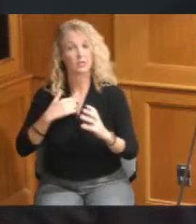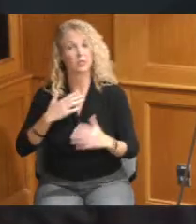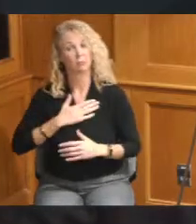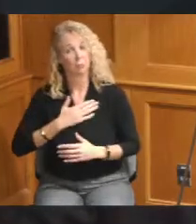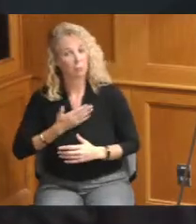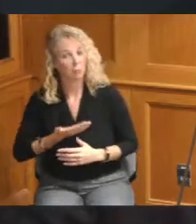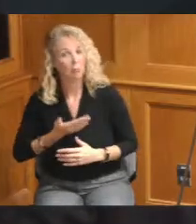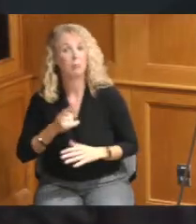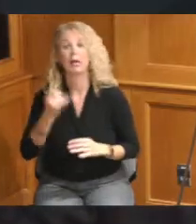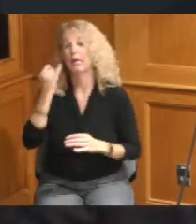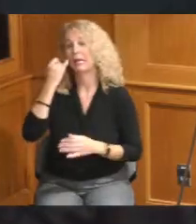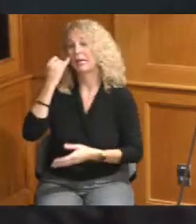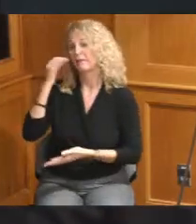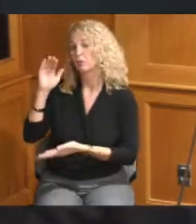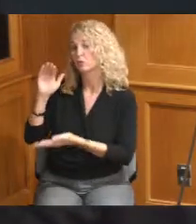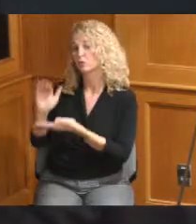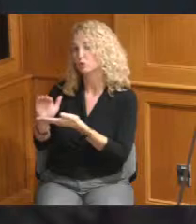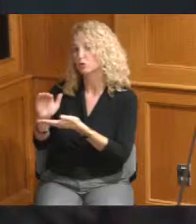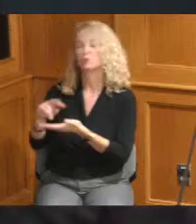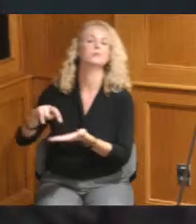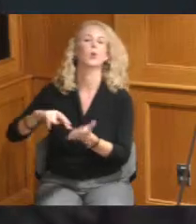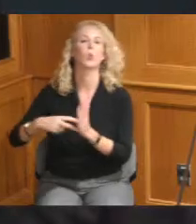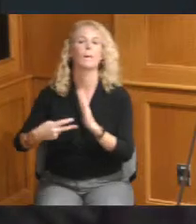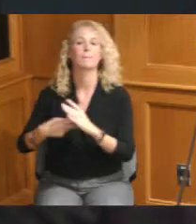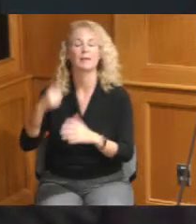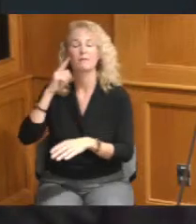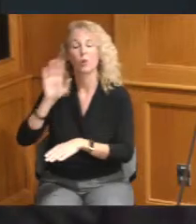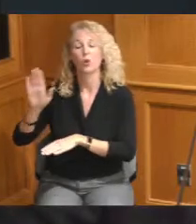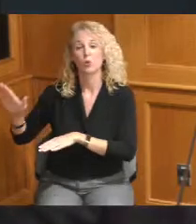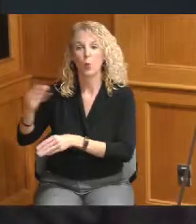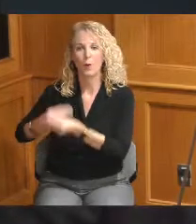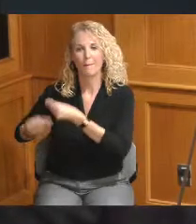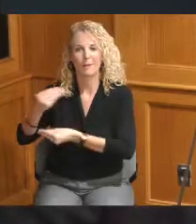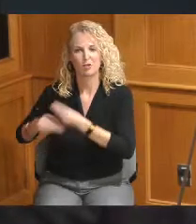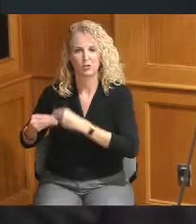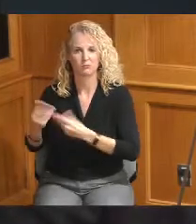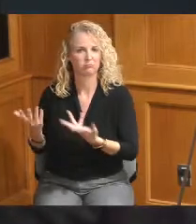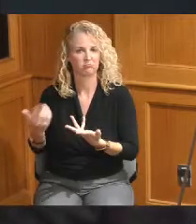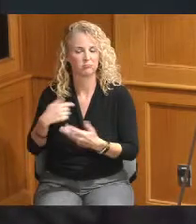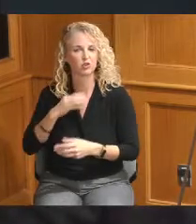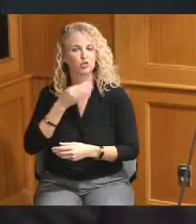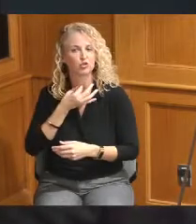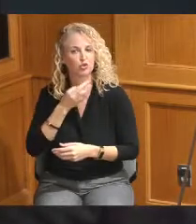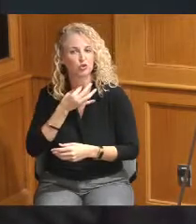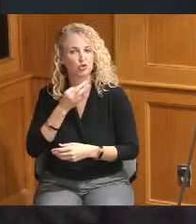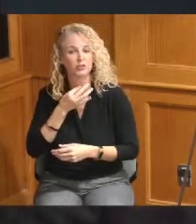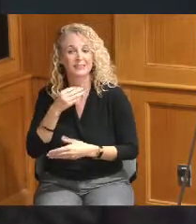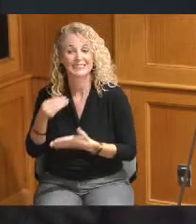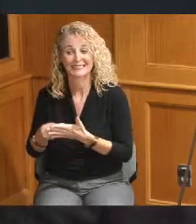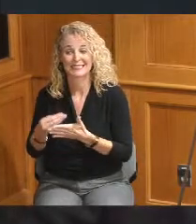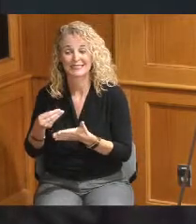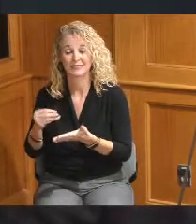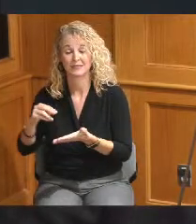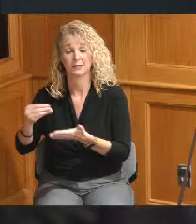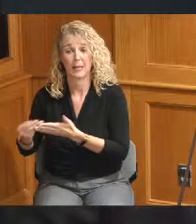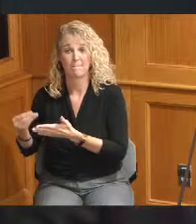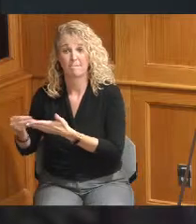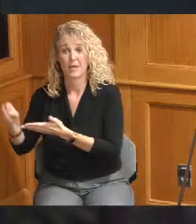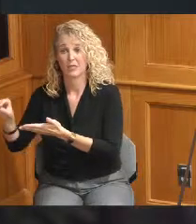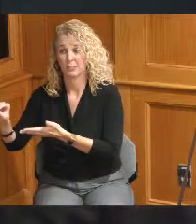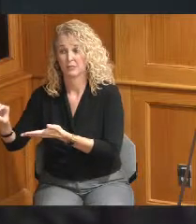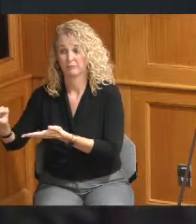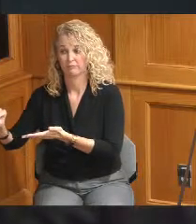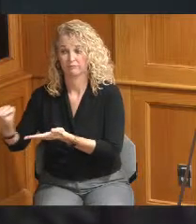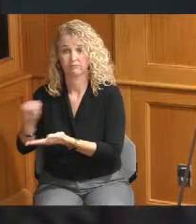bit less. But if we were to do that, what would that mean to your budget? I mean, where would you, if we would free up some dollars for something else, what would that look